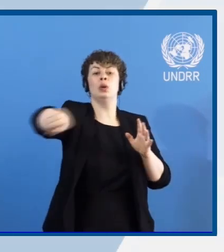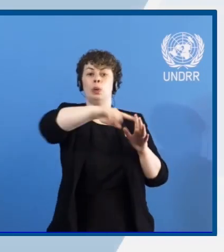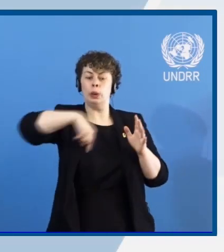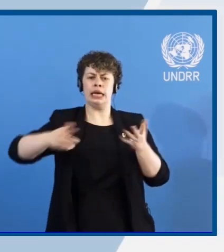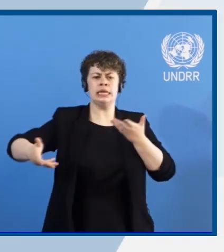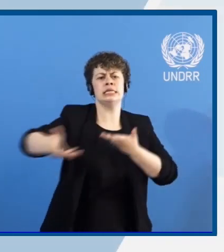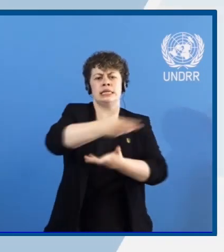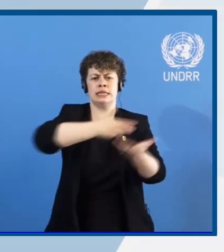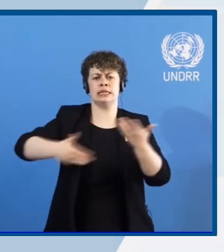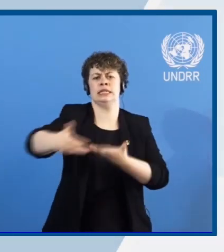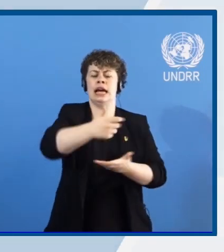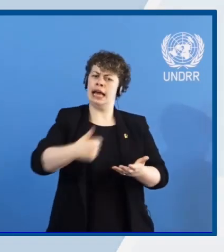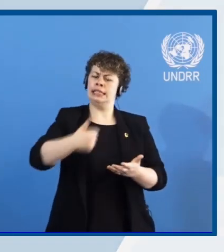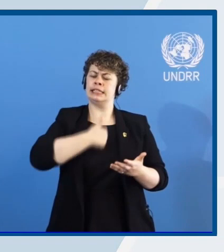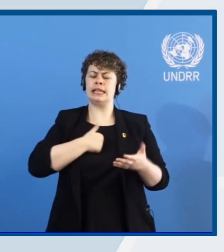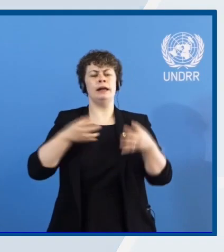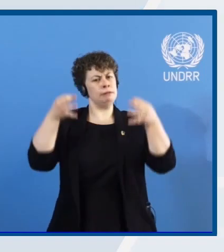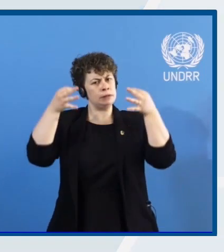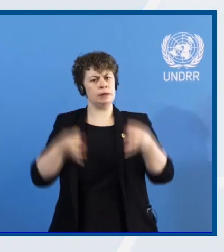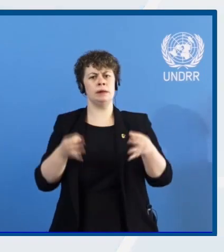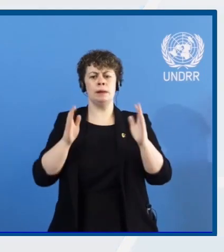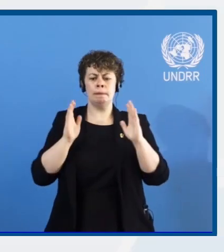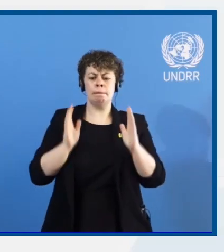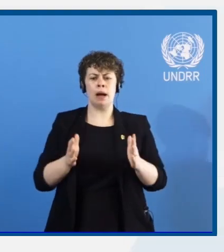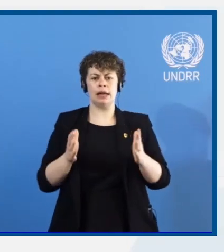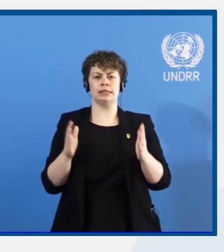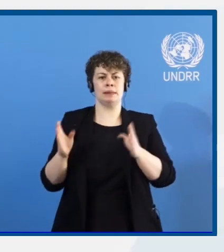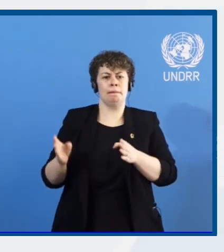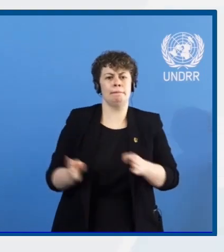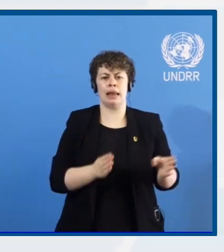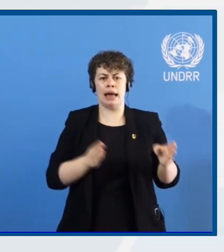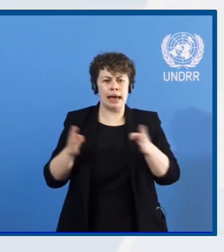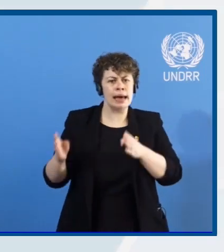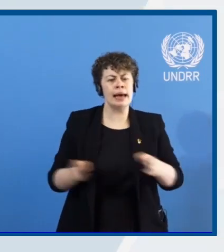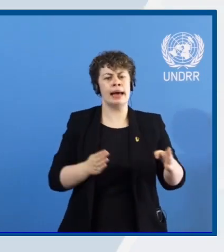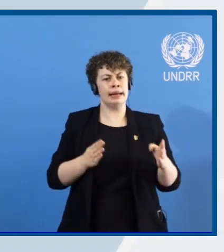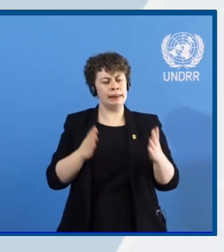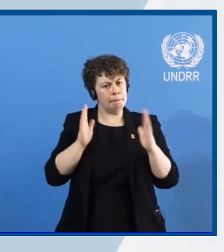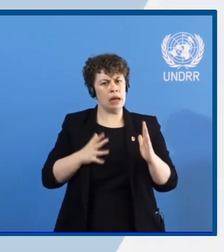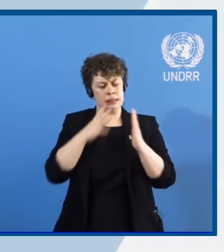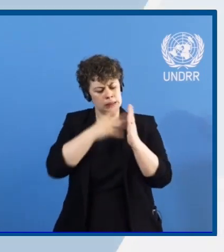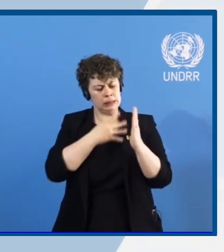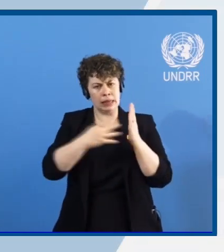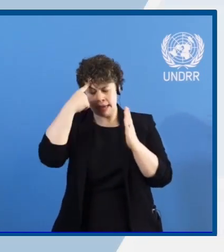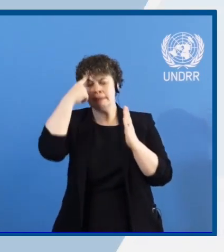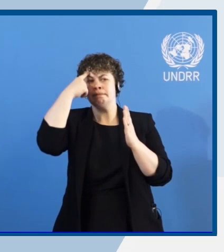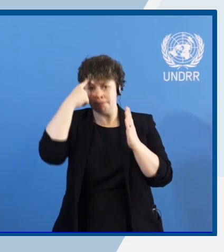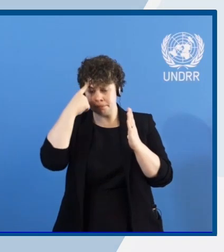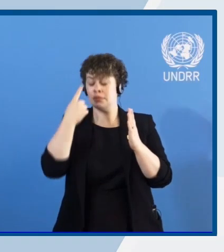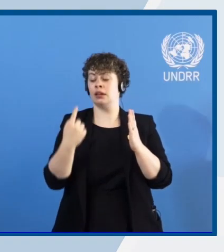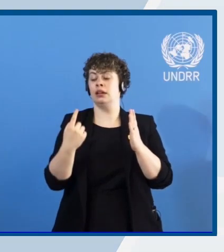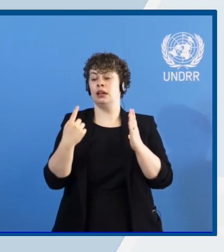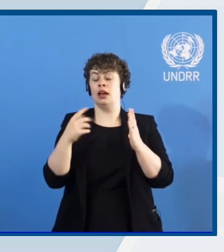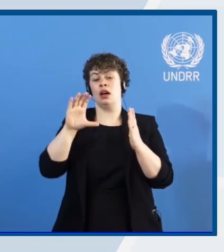of a collective plan, then to deliver the agreement from COP26 to at least